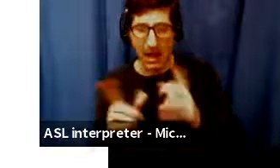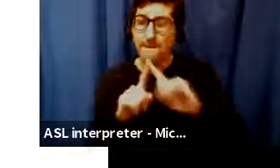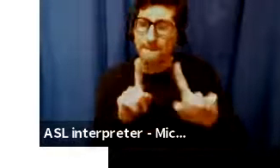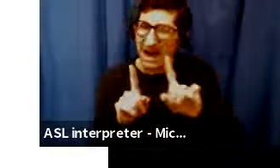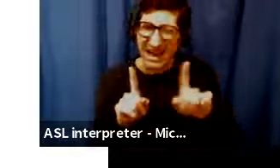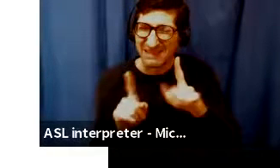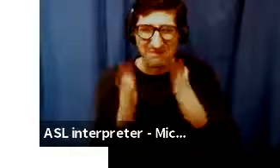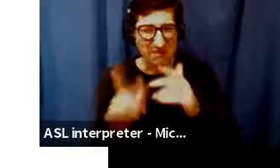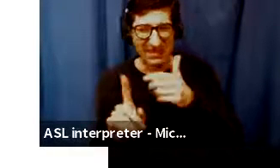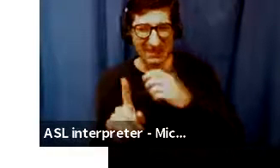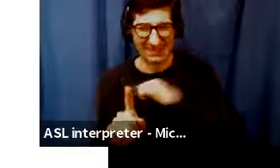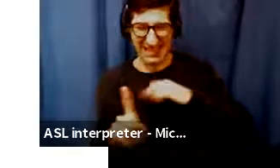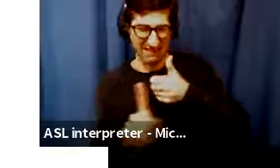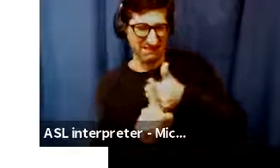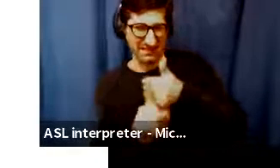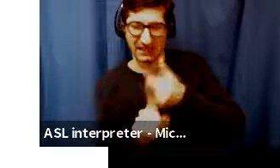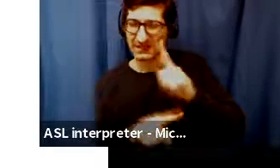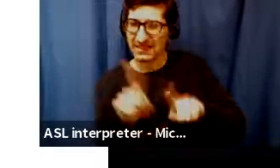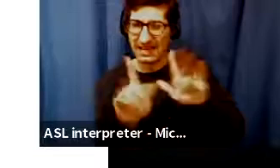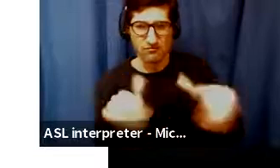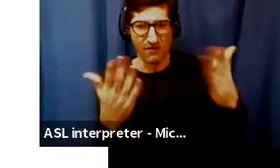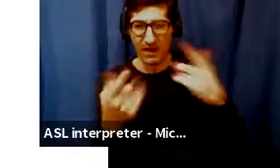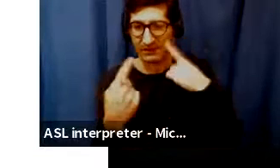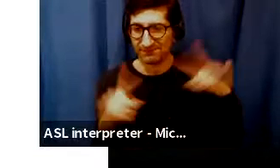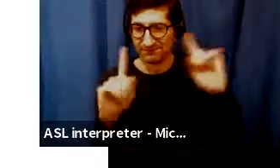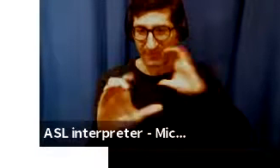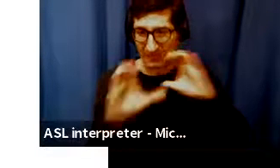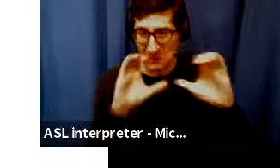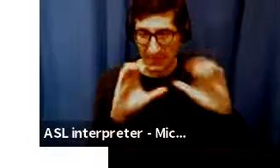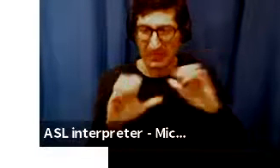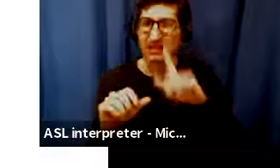to provide an auxiliary aid or service to